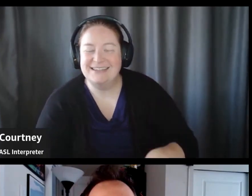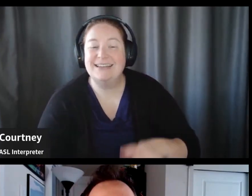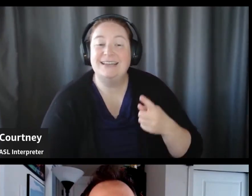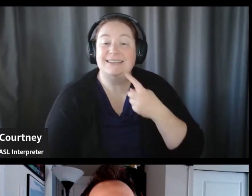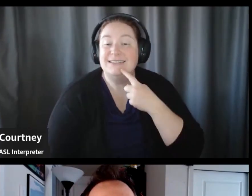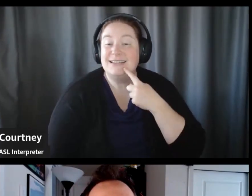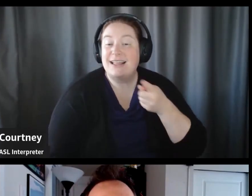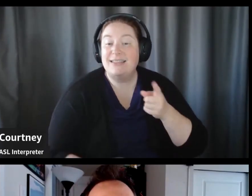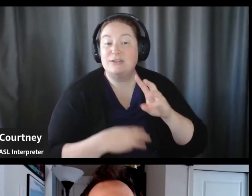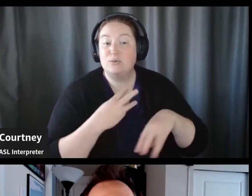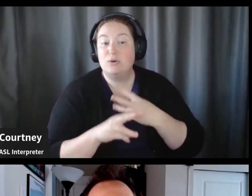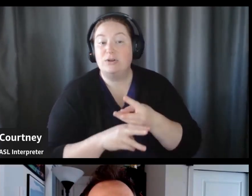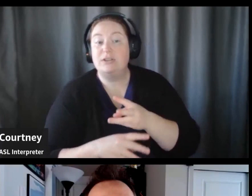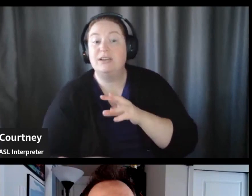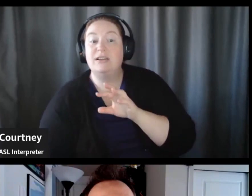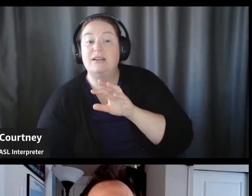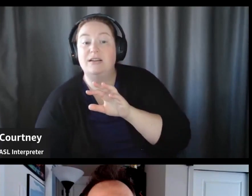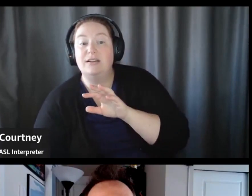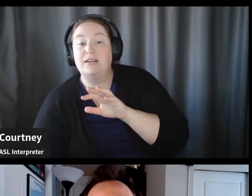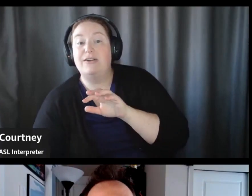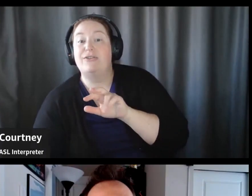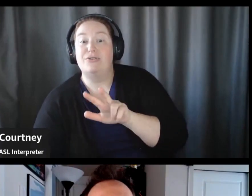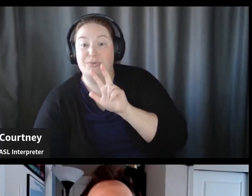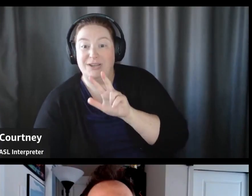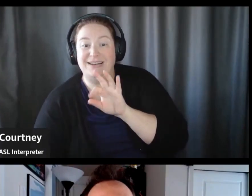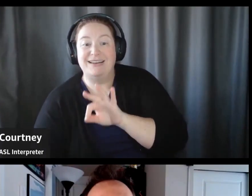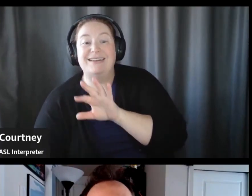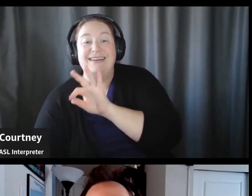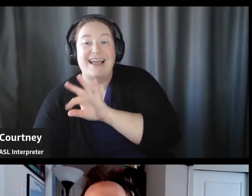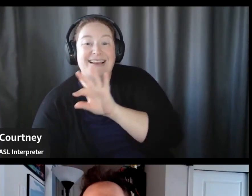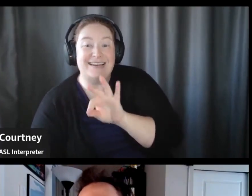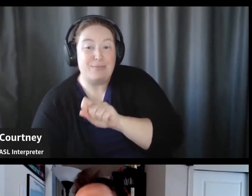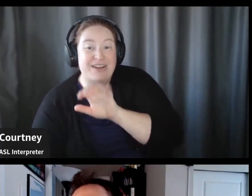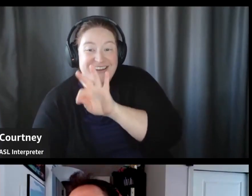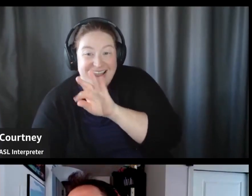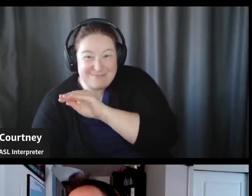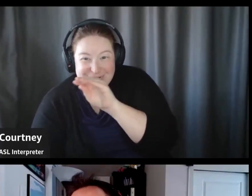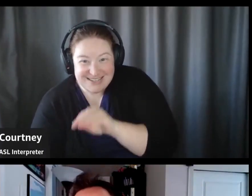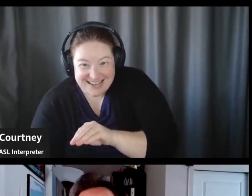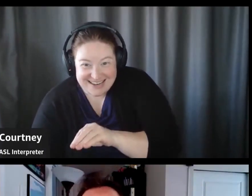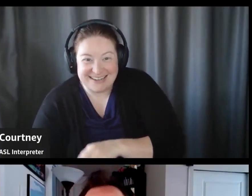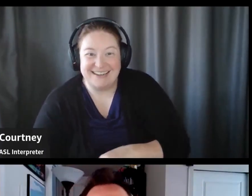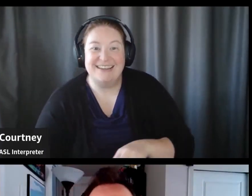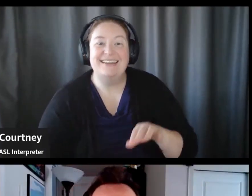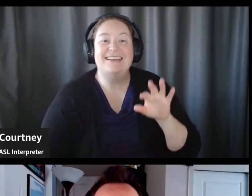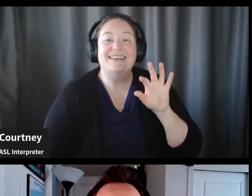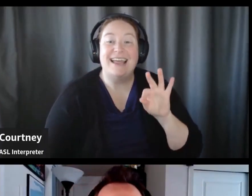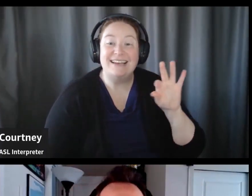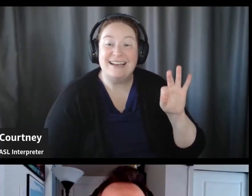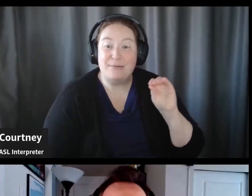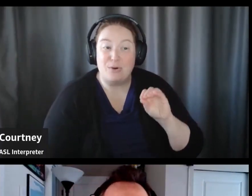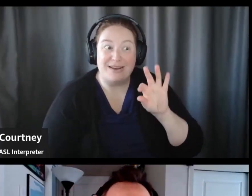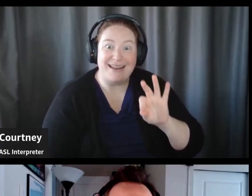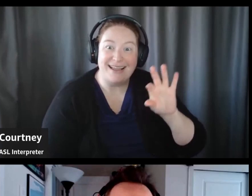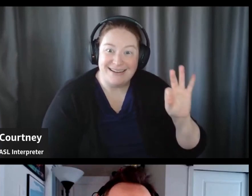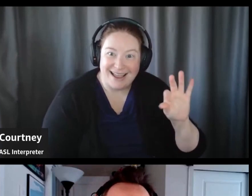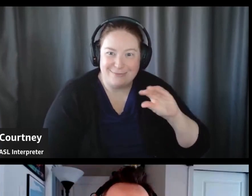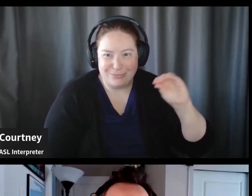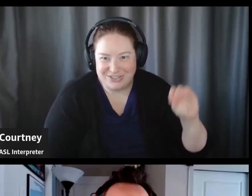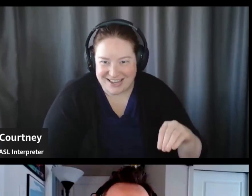of 3 nines, like 99.9, right? 99.9%. 99.99, right? In terms